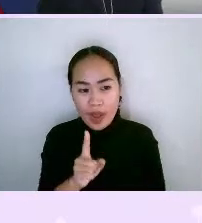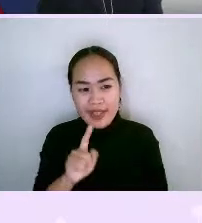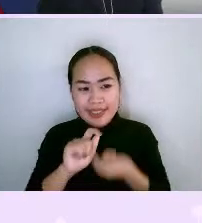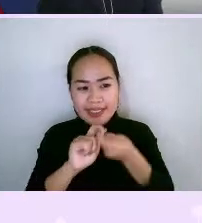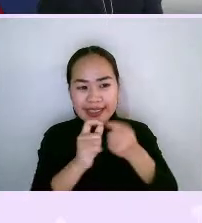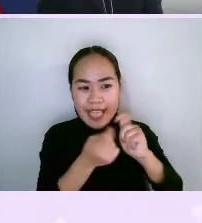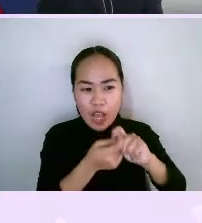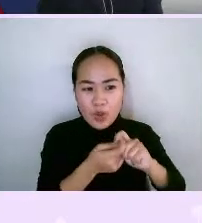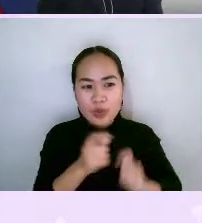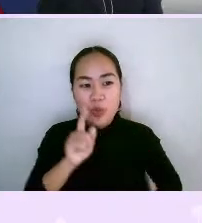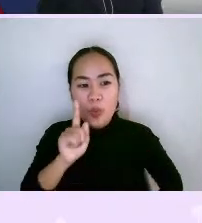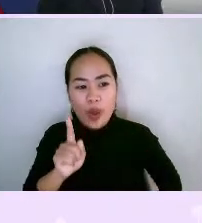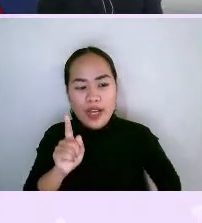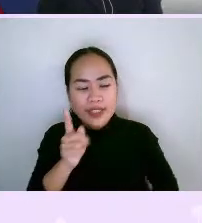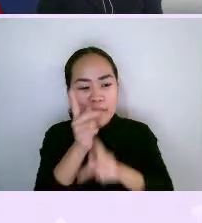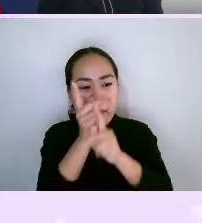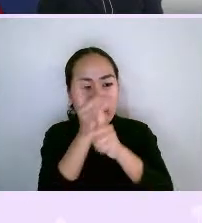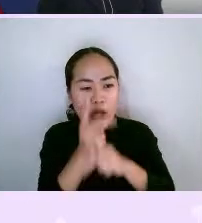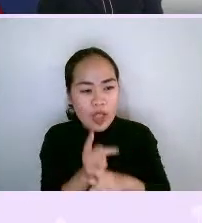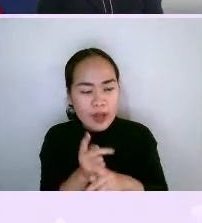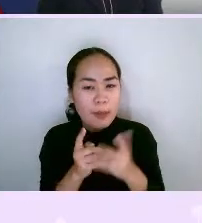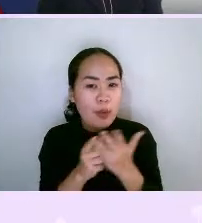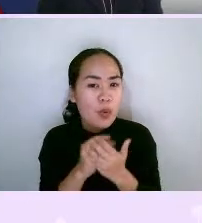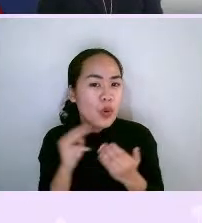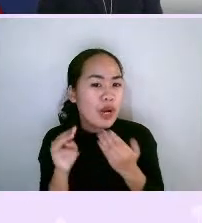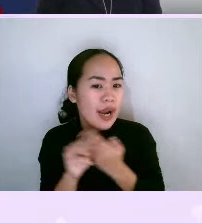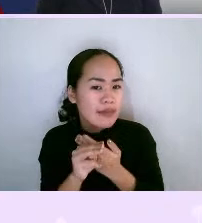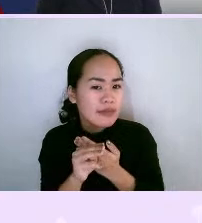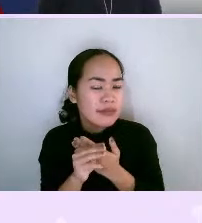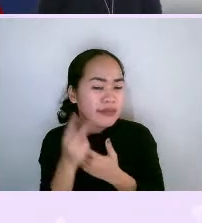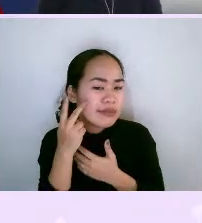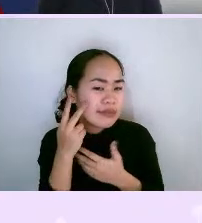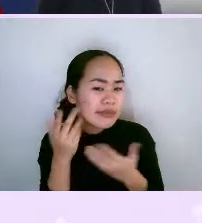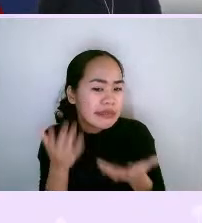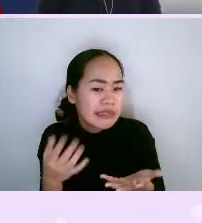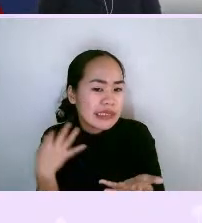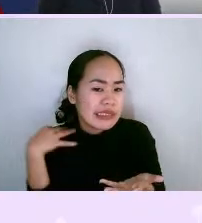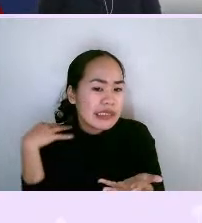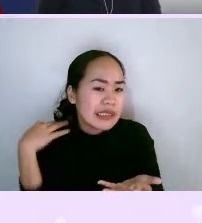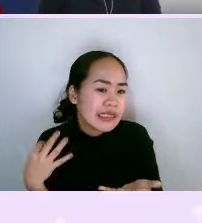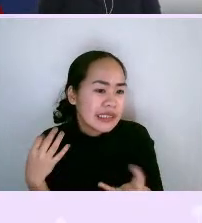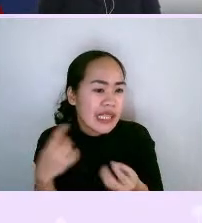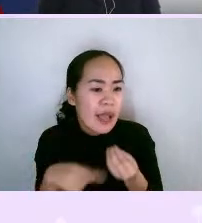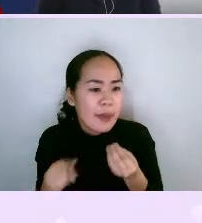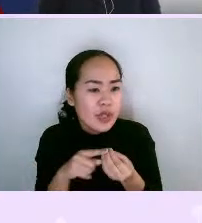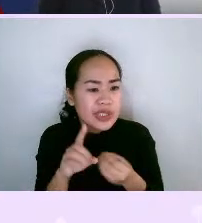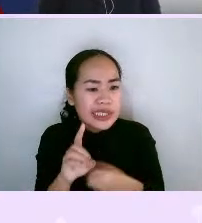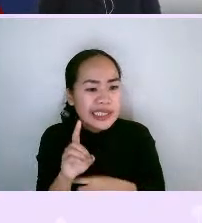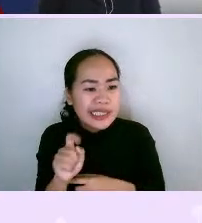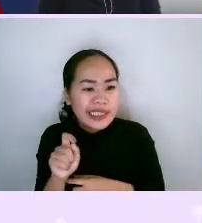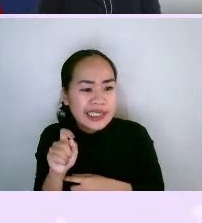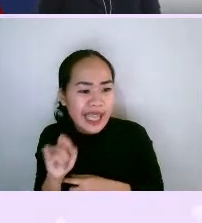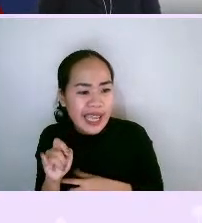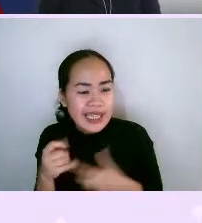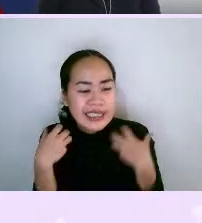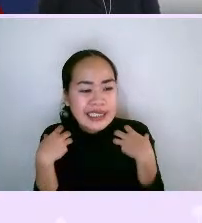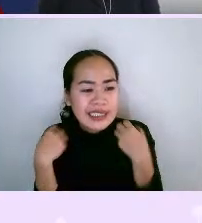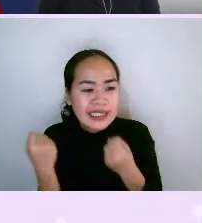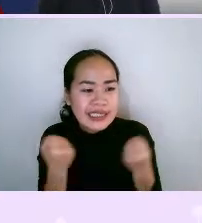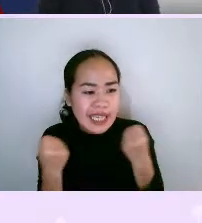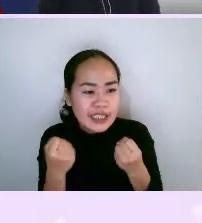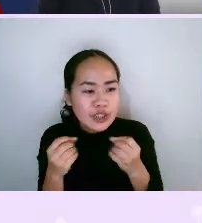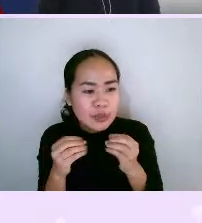which is a banner initiative of the Department of Trade and Industry. And it strengthens value